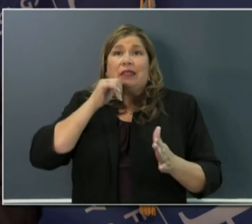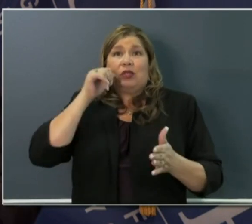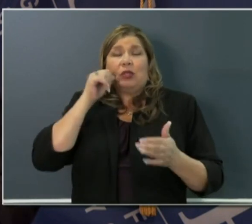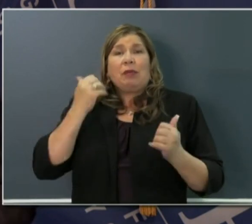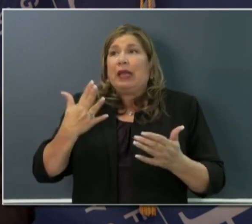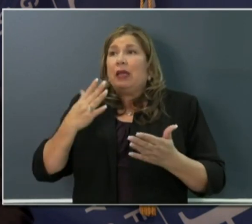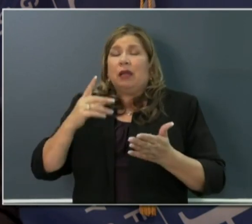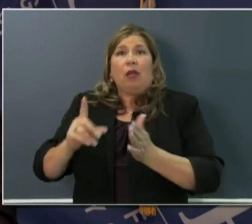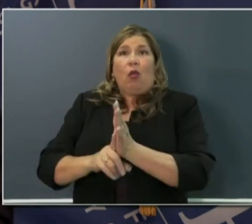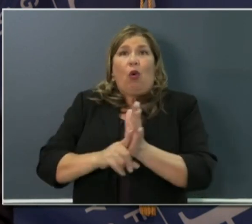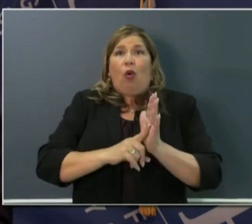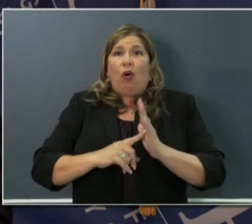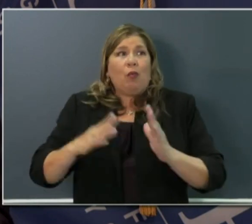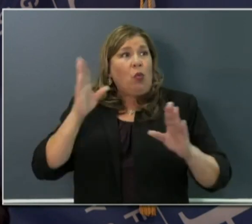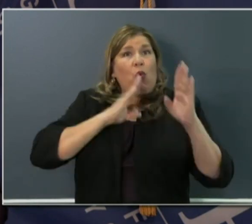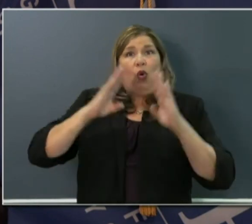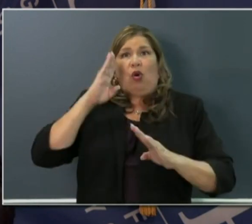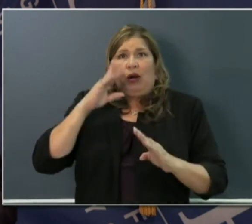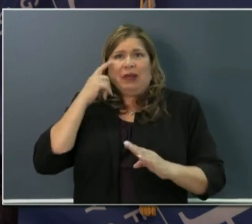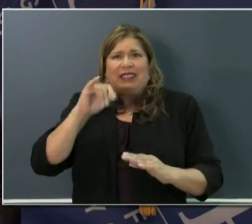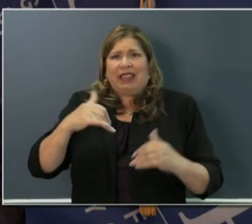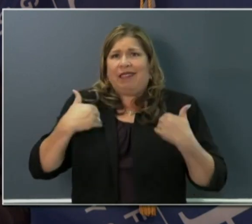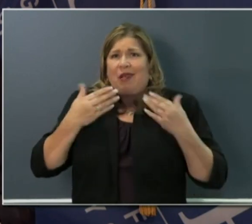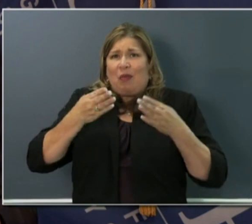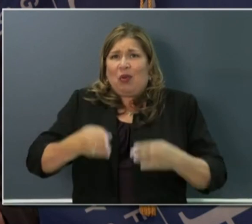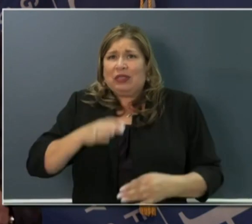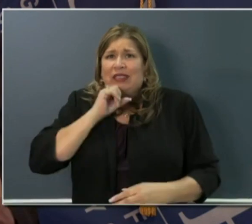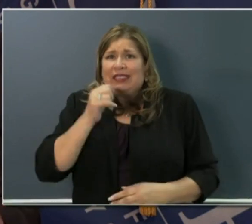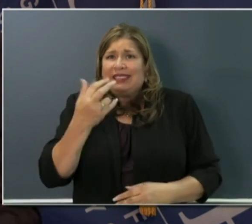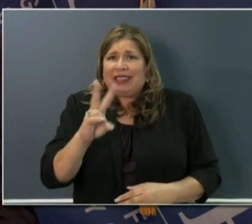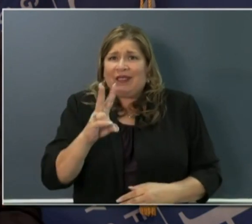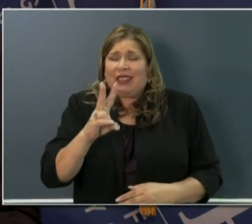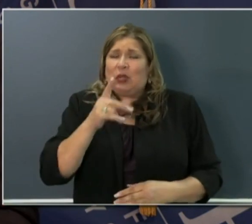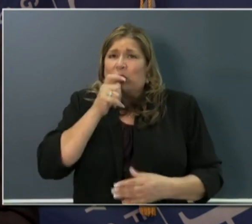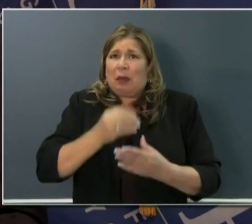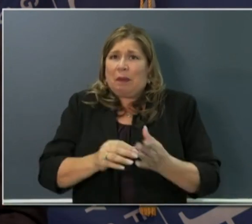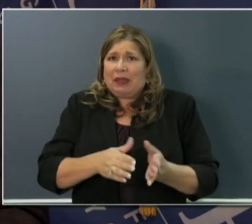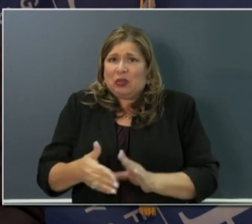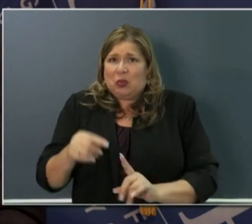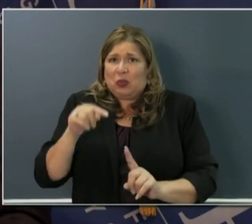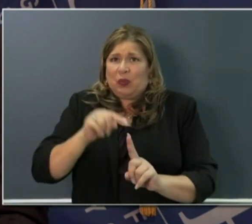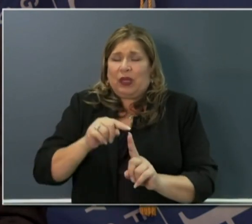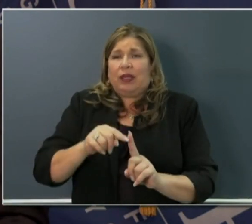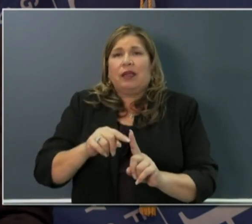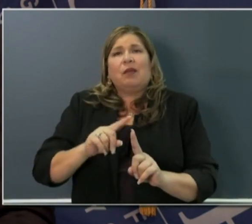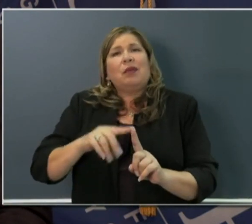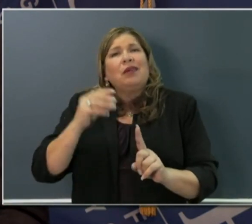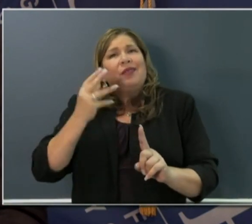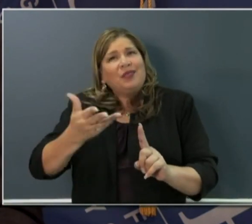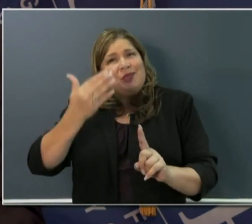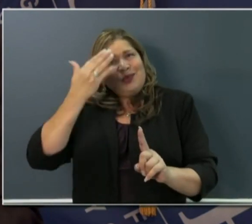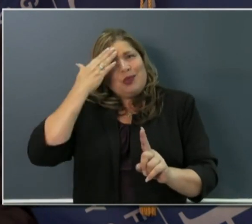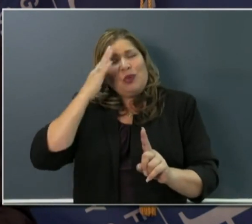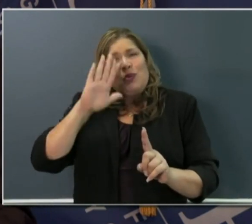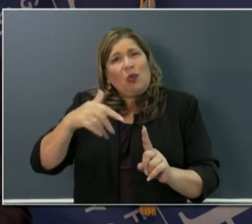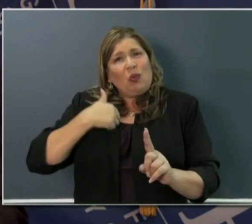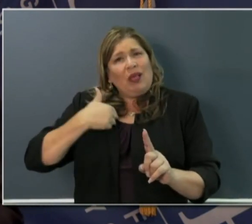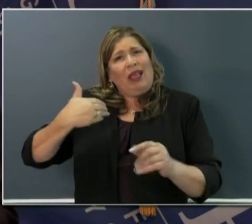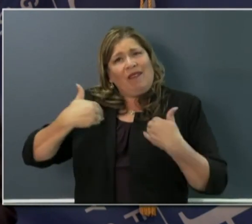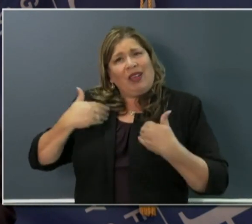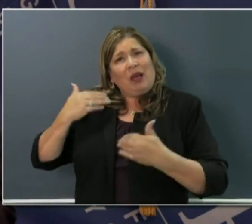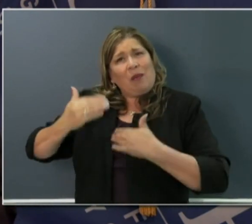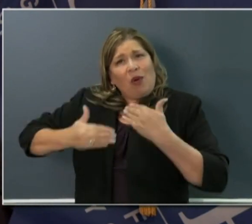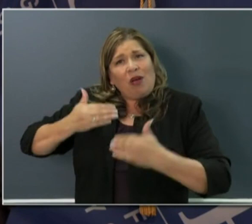this individual is 17 years old. I just want folks to know there's a protocol and process now in investigating what occurred there with